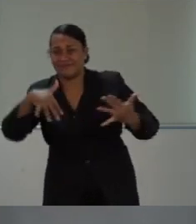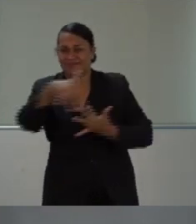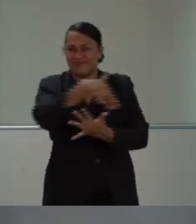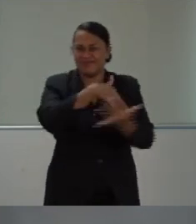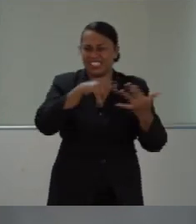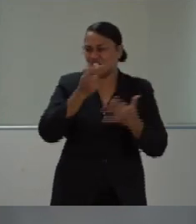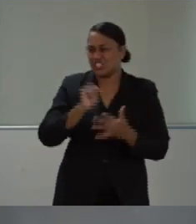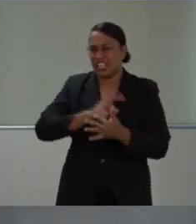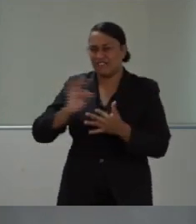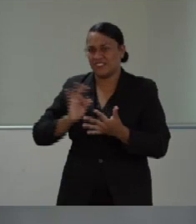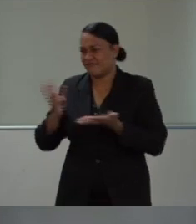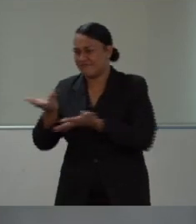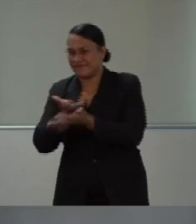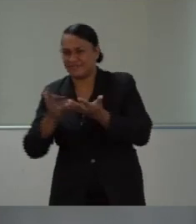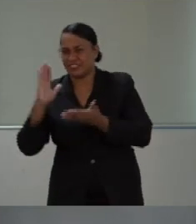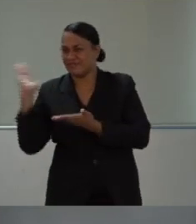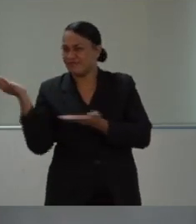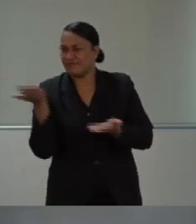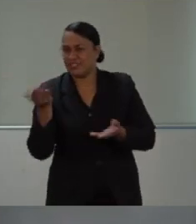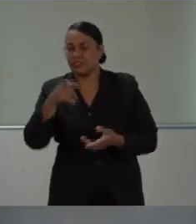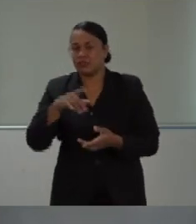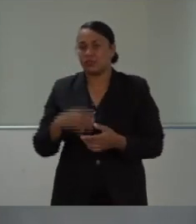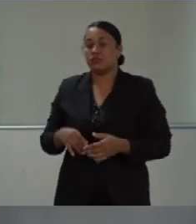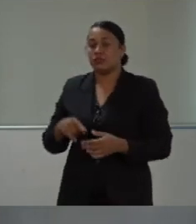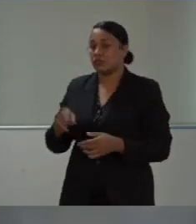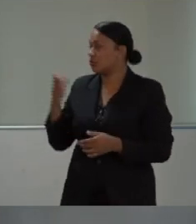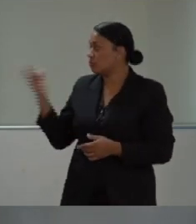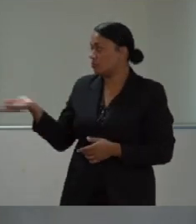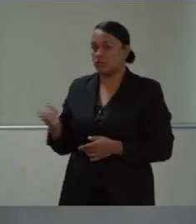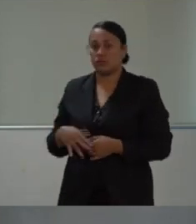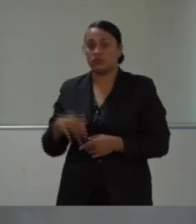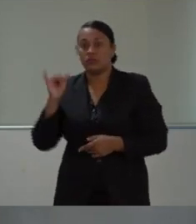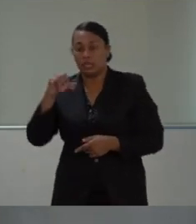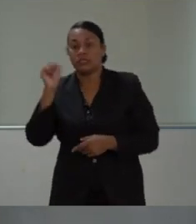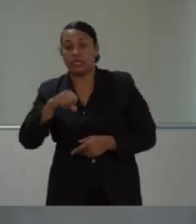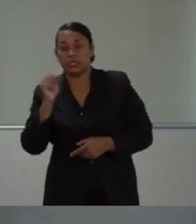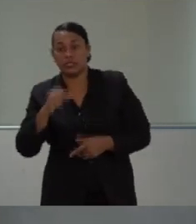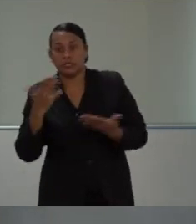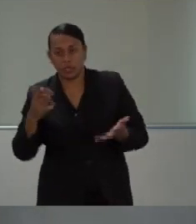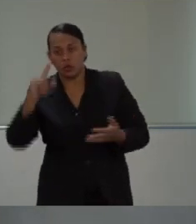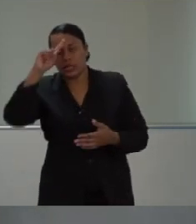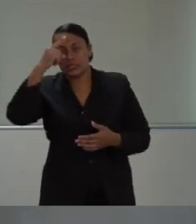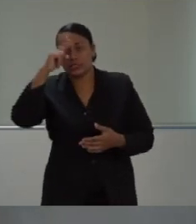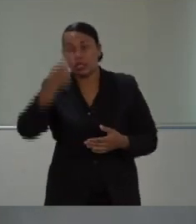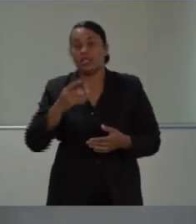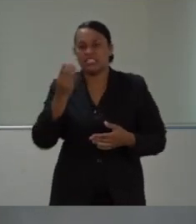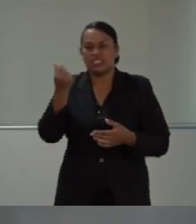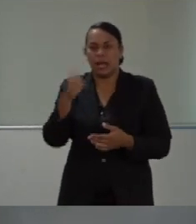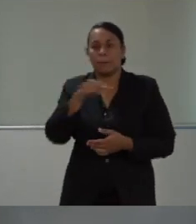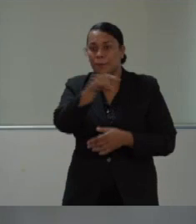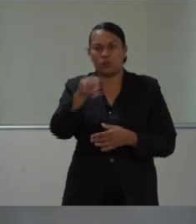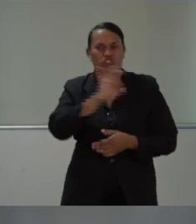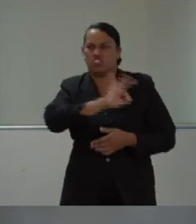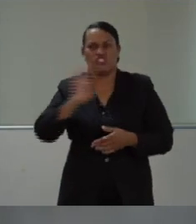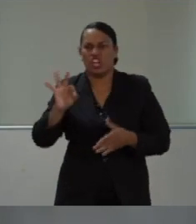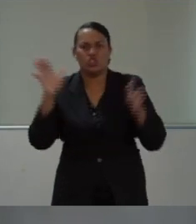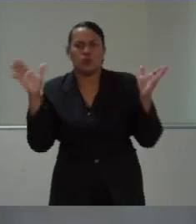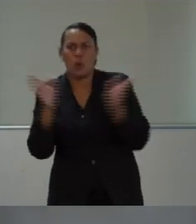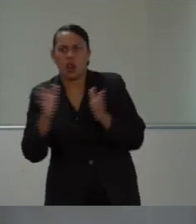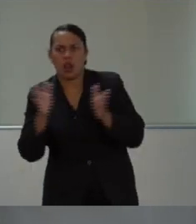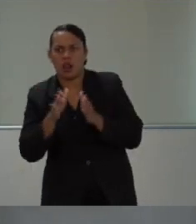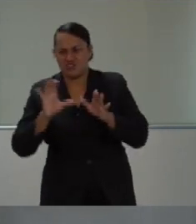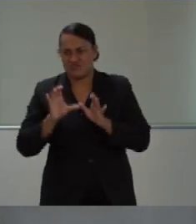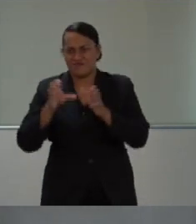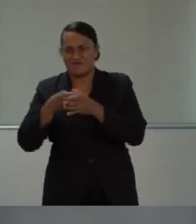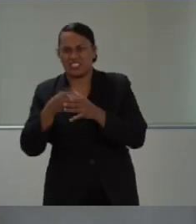If there's any update on that, sir? As you understand, there's a number of them. It is not a small group. It is a group of about 30